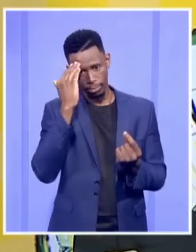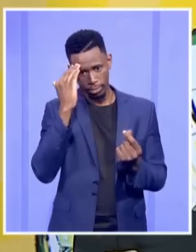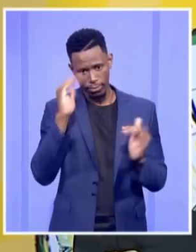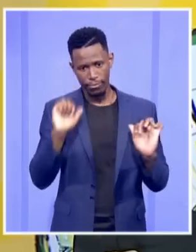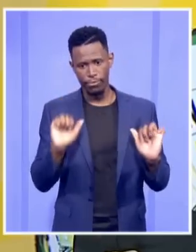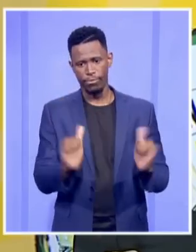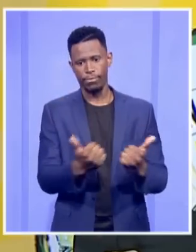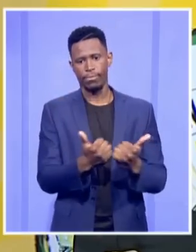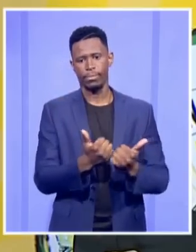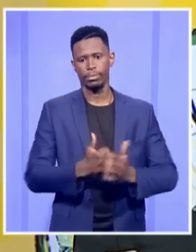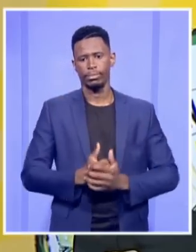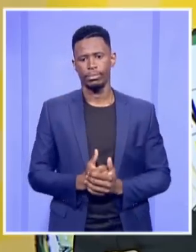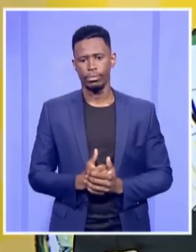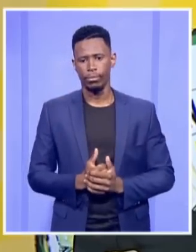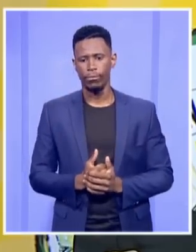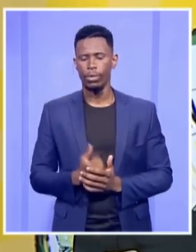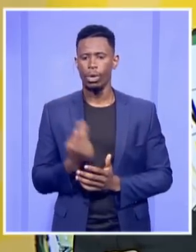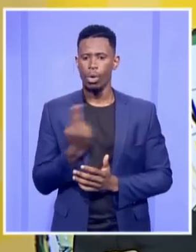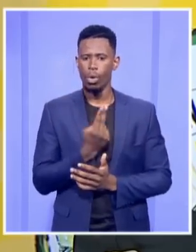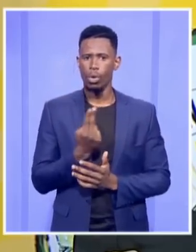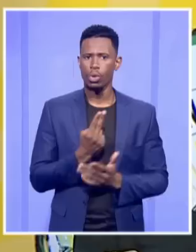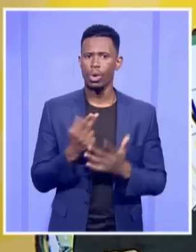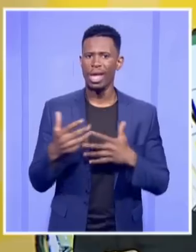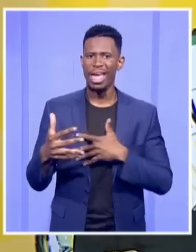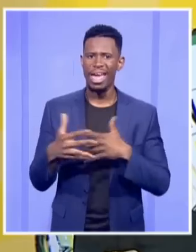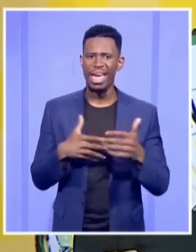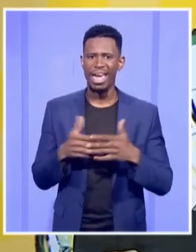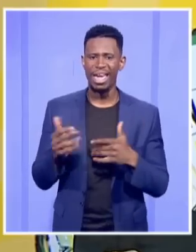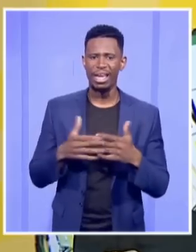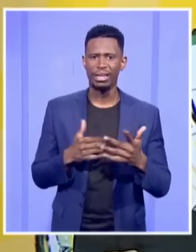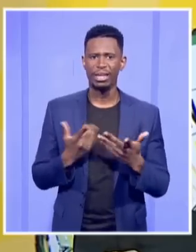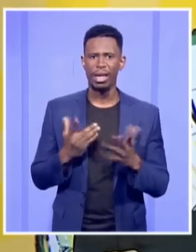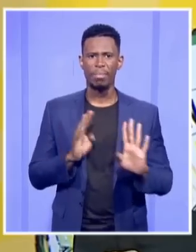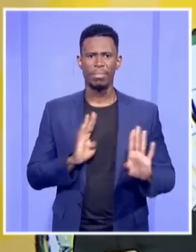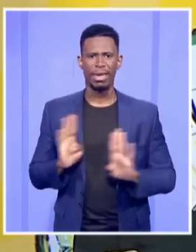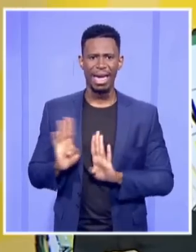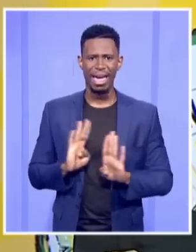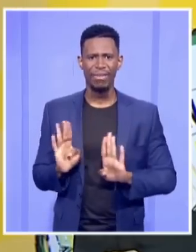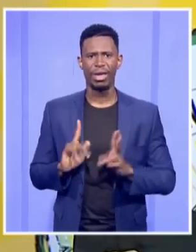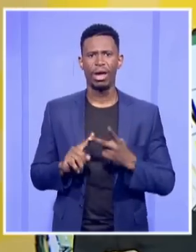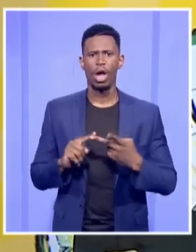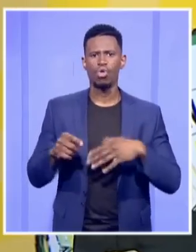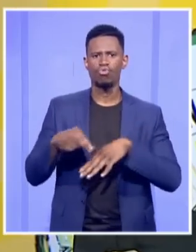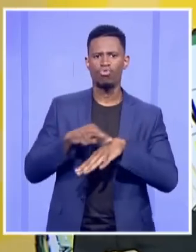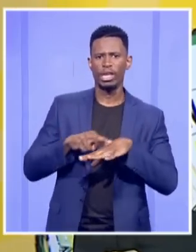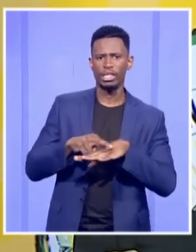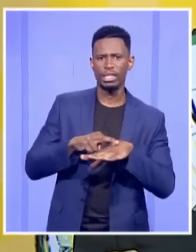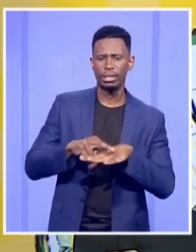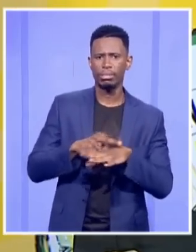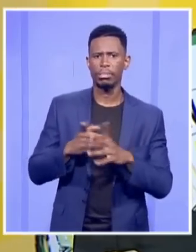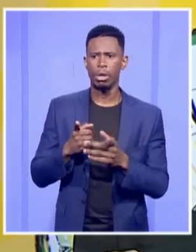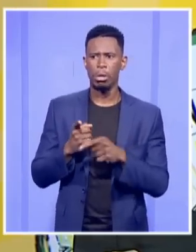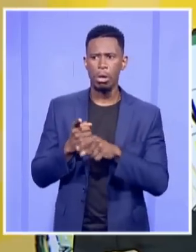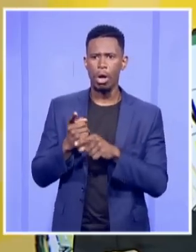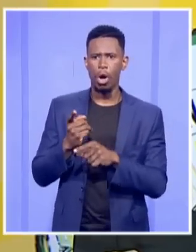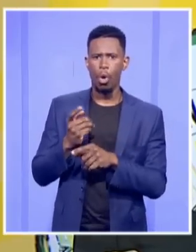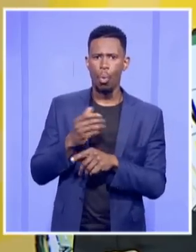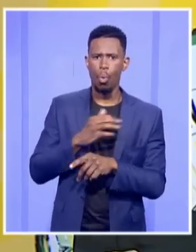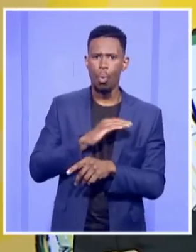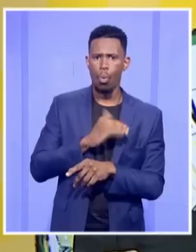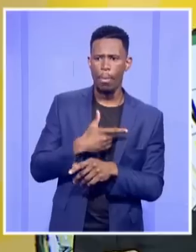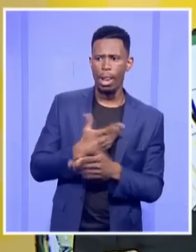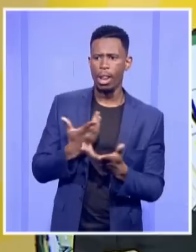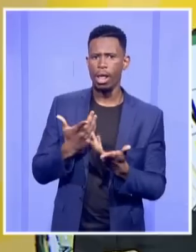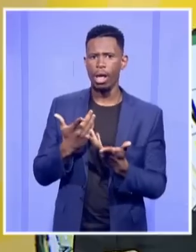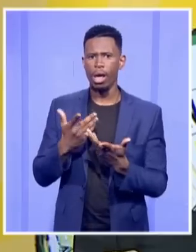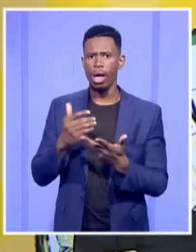Discourage and report any boycotted behavior. These include racism, ethnic chauvinism, sexism, homophobia, xenophobia,